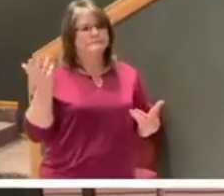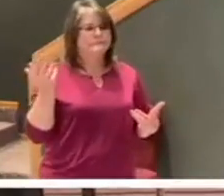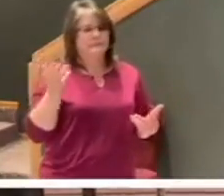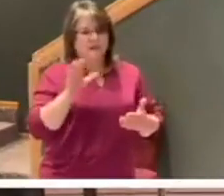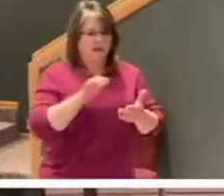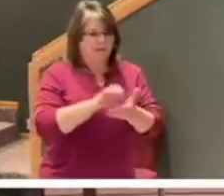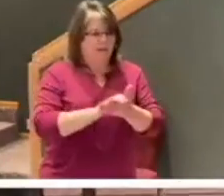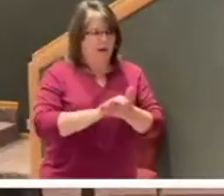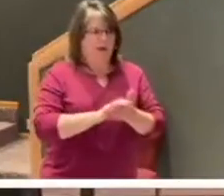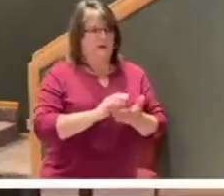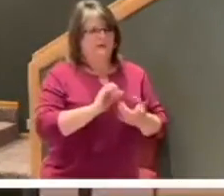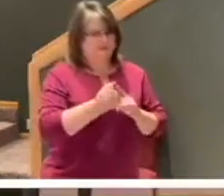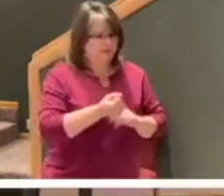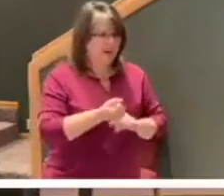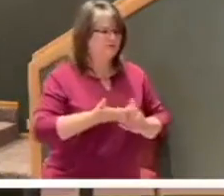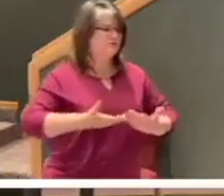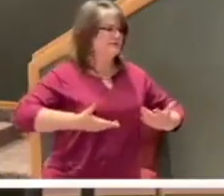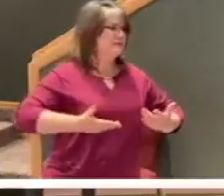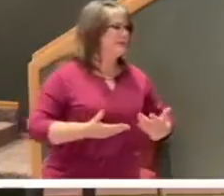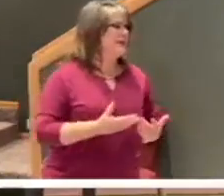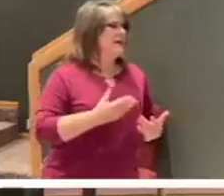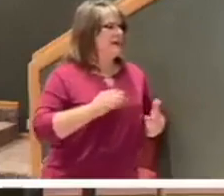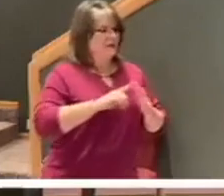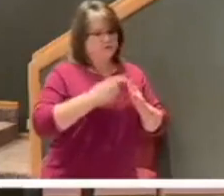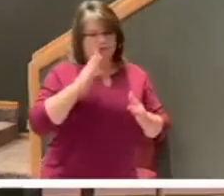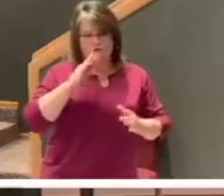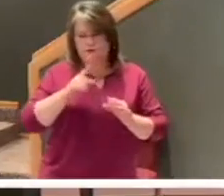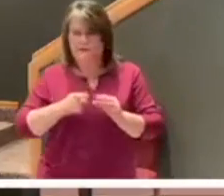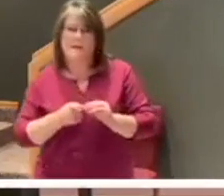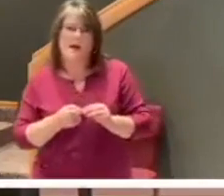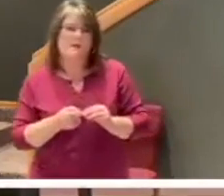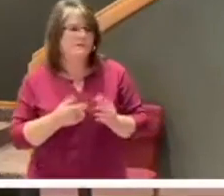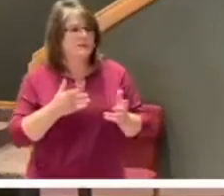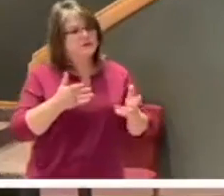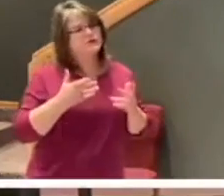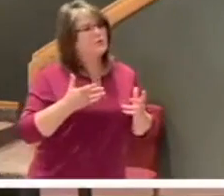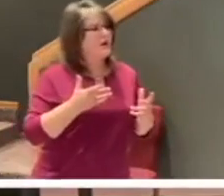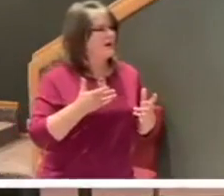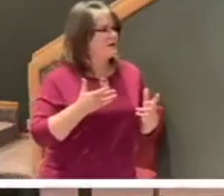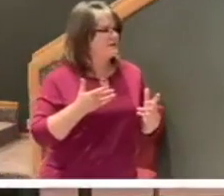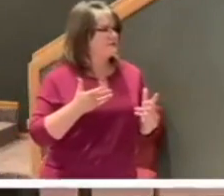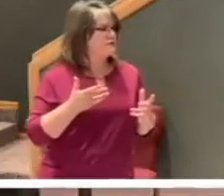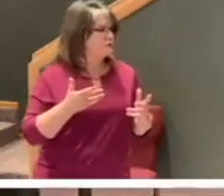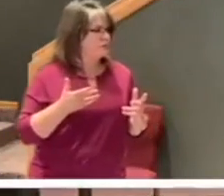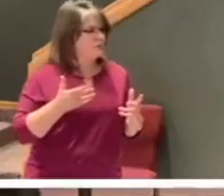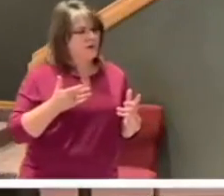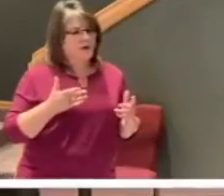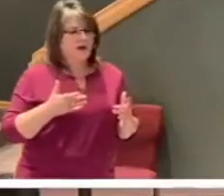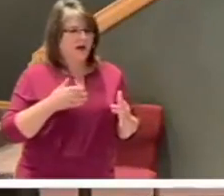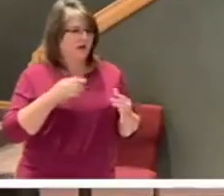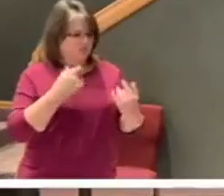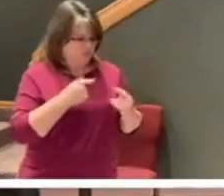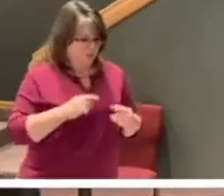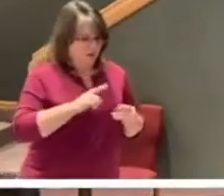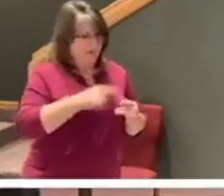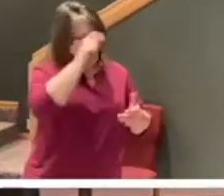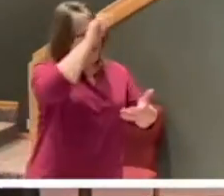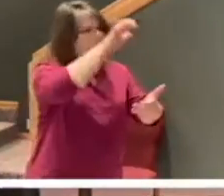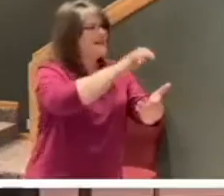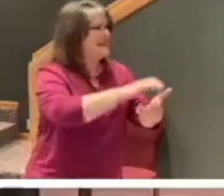marital situation, you know, and started talking about, she wanted to descend into arguments about